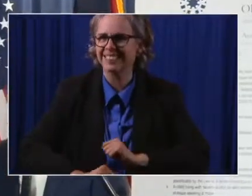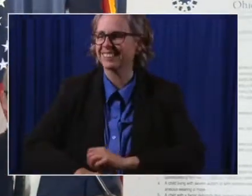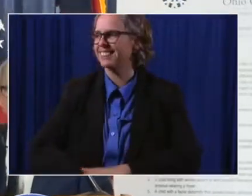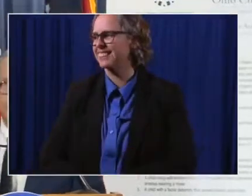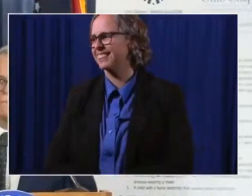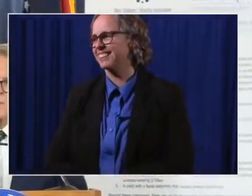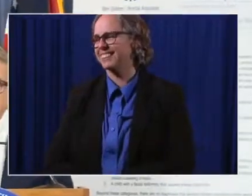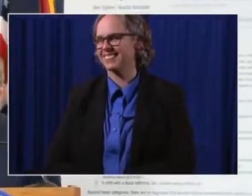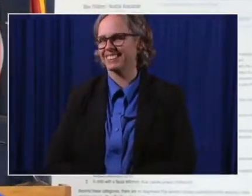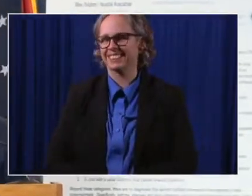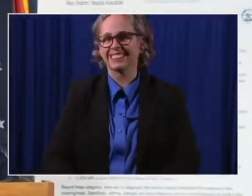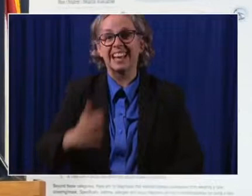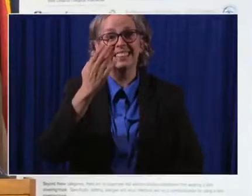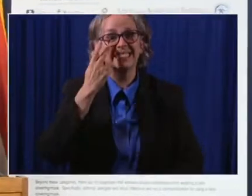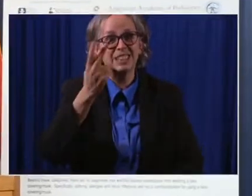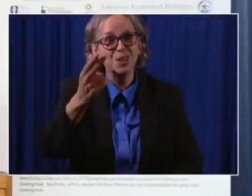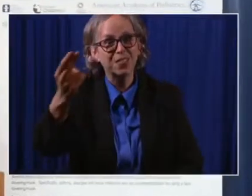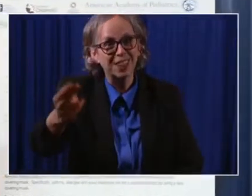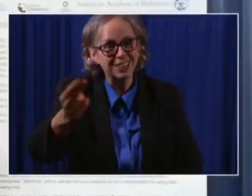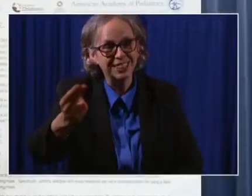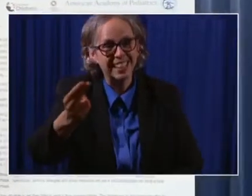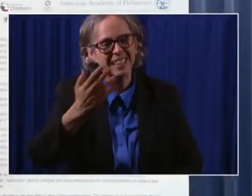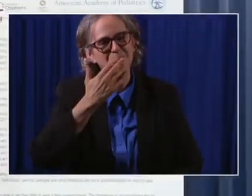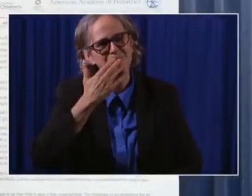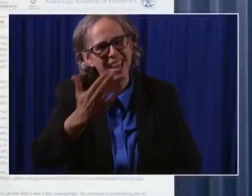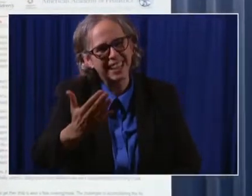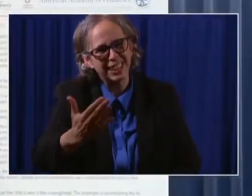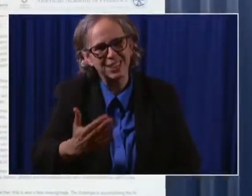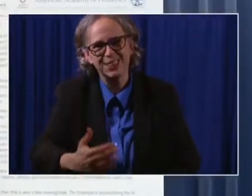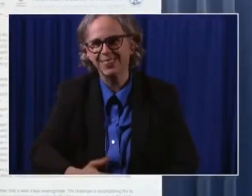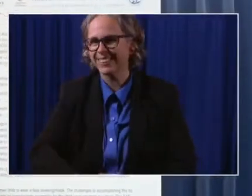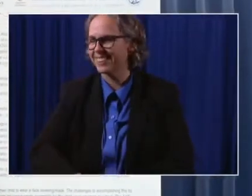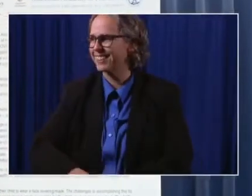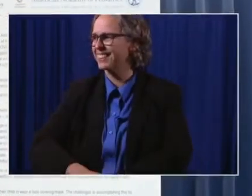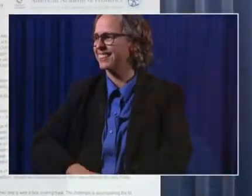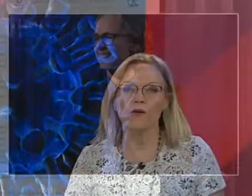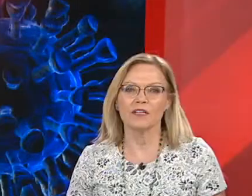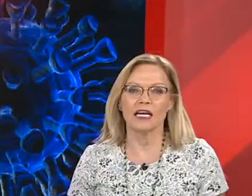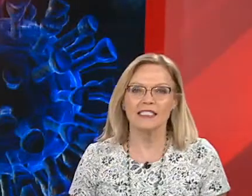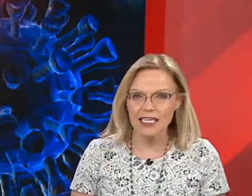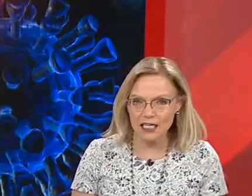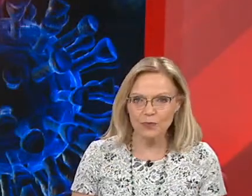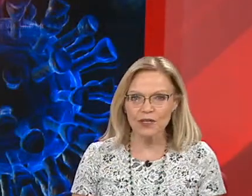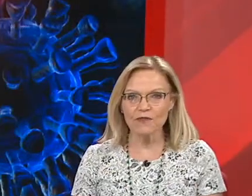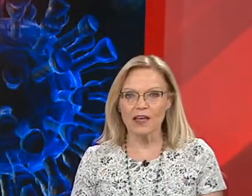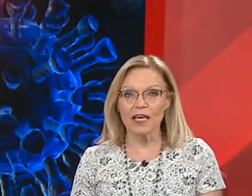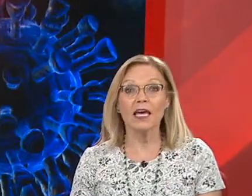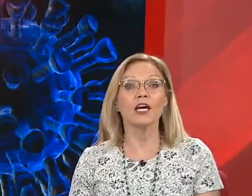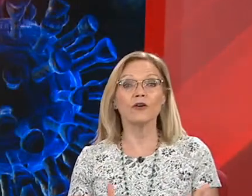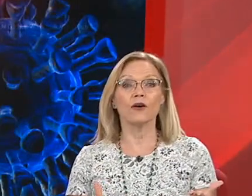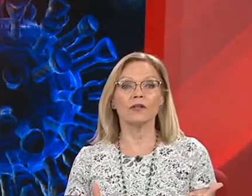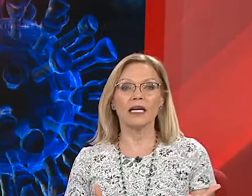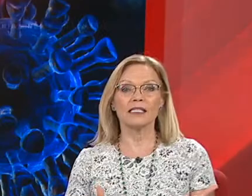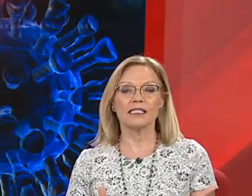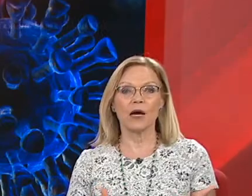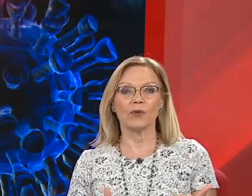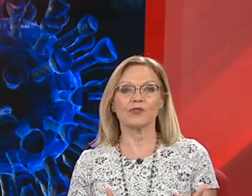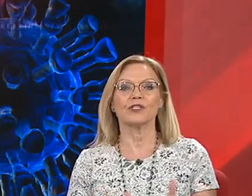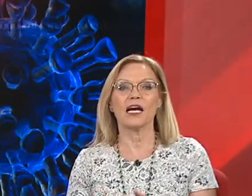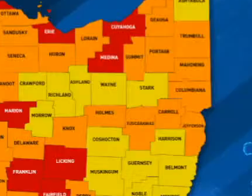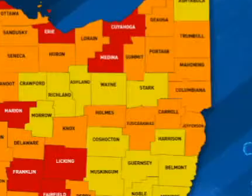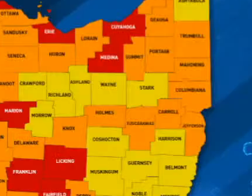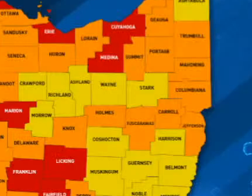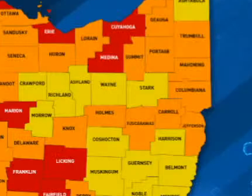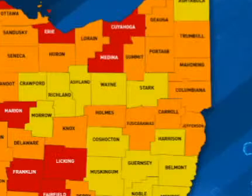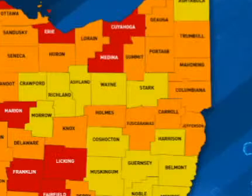We'll see you all Thursday. Thank you very much. Governor DeWine wrapping up his Tuesday COVID-19 briefing. Here are the latest